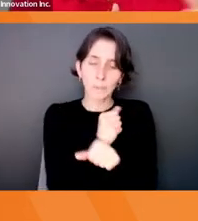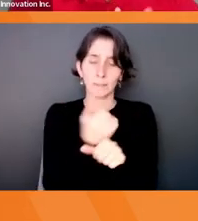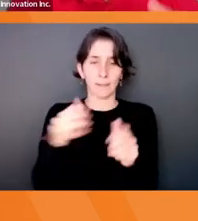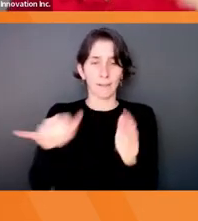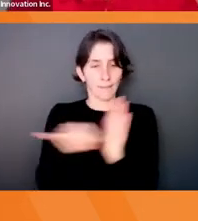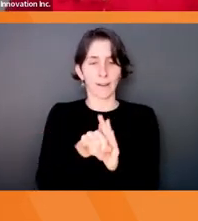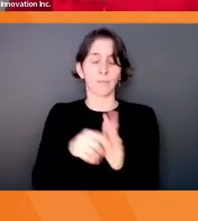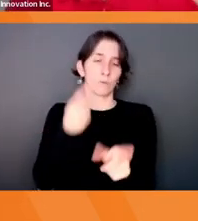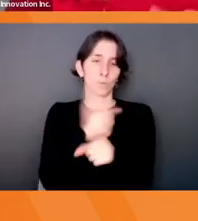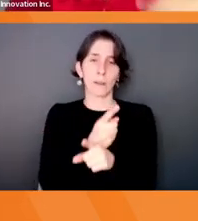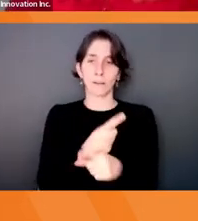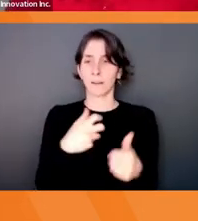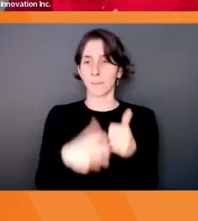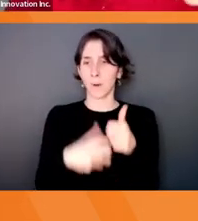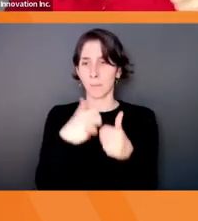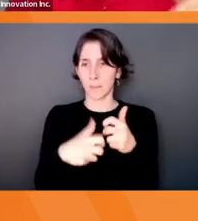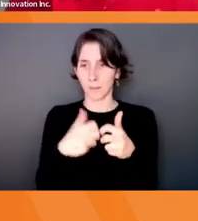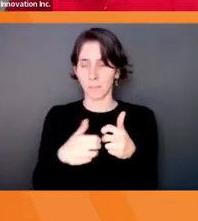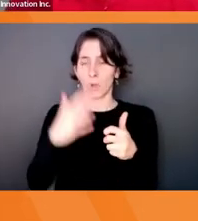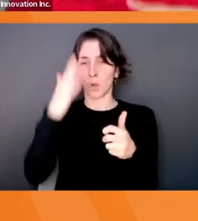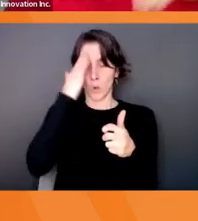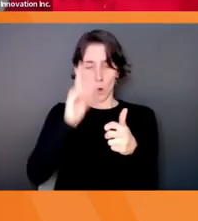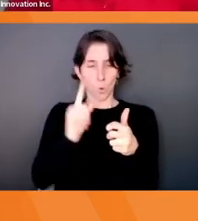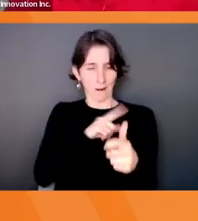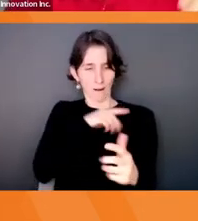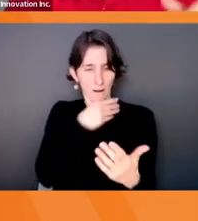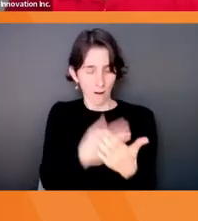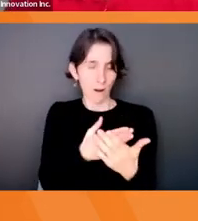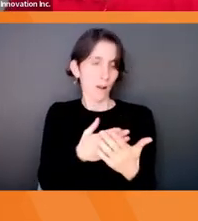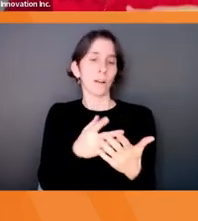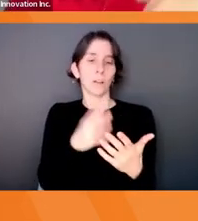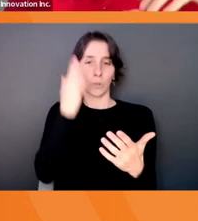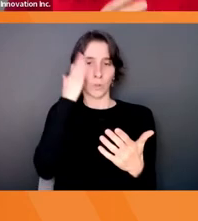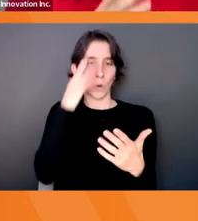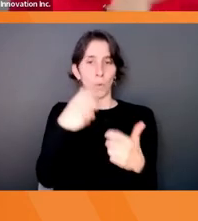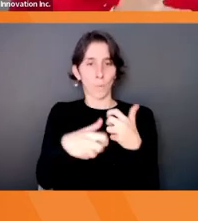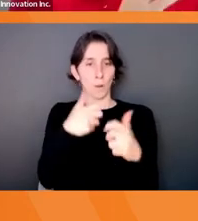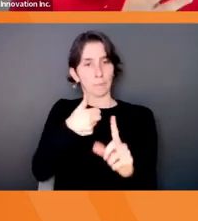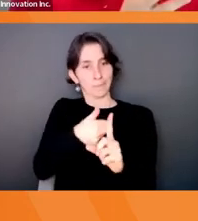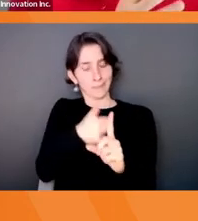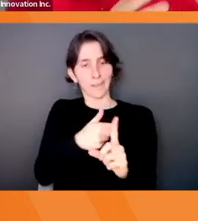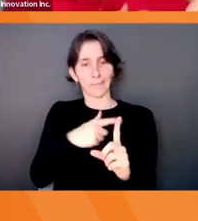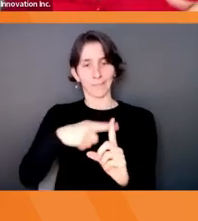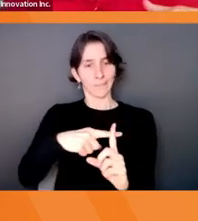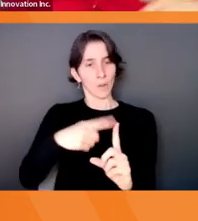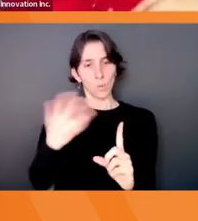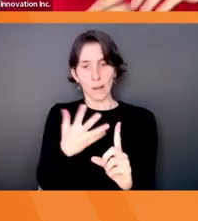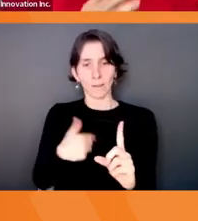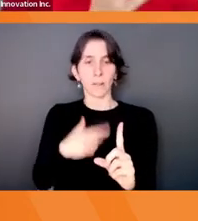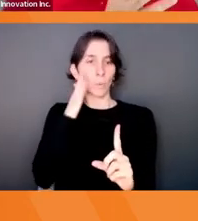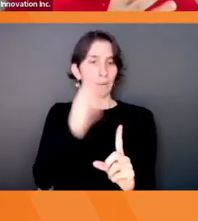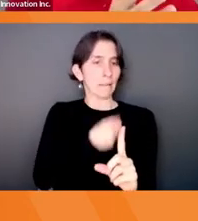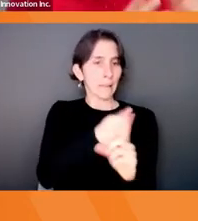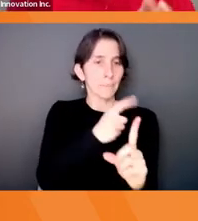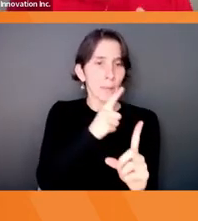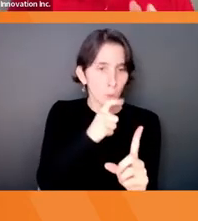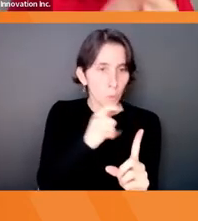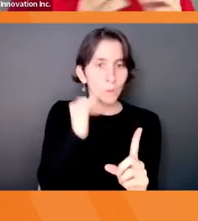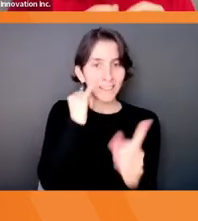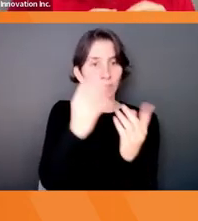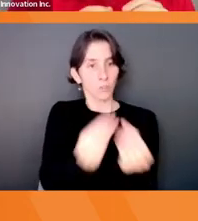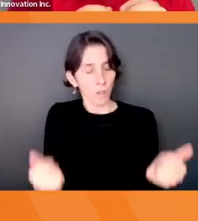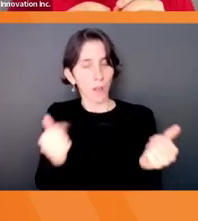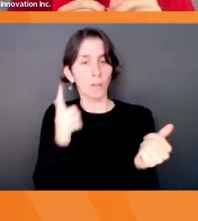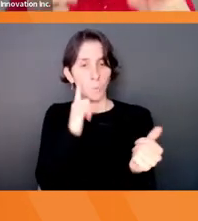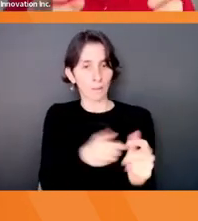on the right journey, like our North Star is North, we know the problem is a problem that affects a certain person, we know that it means something to them if we solve for it and all that kind of stuff. And